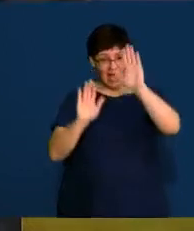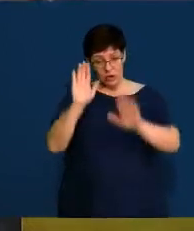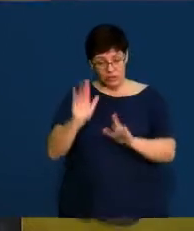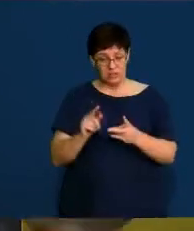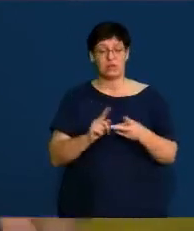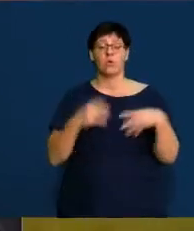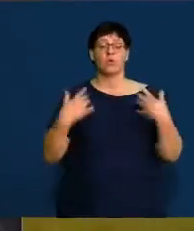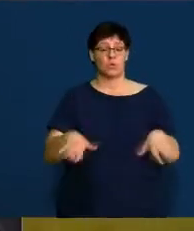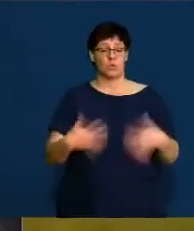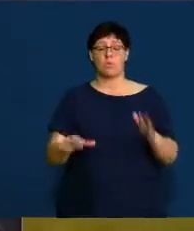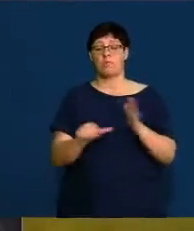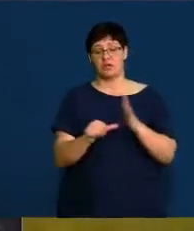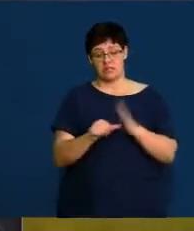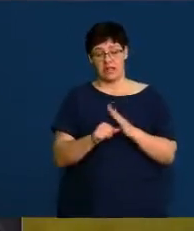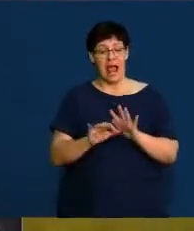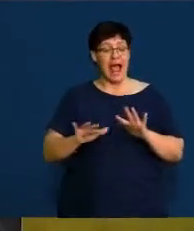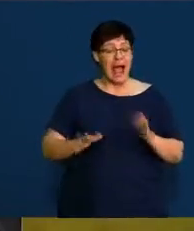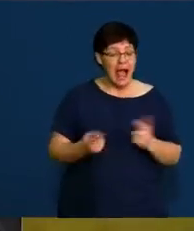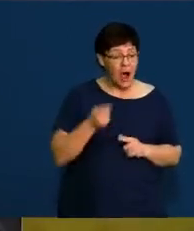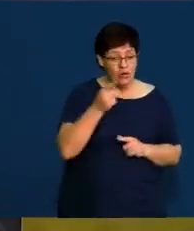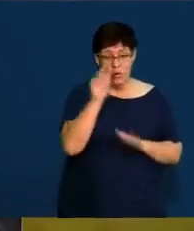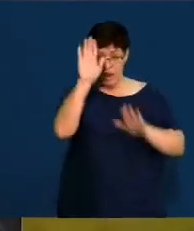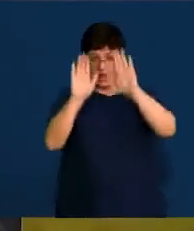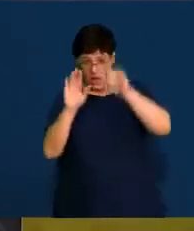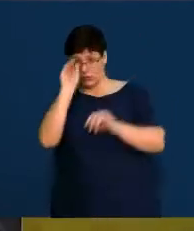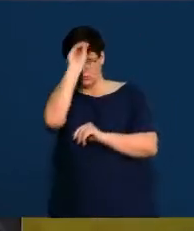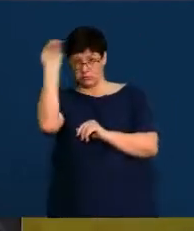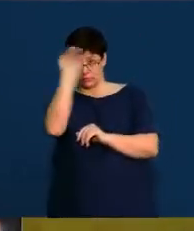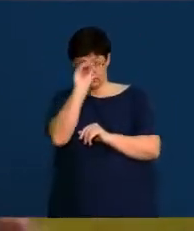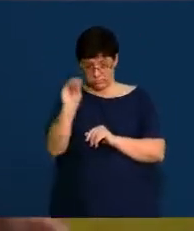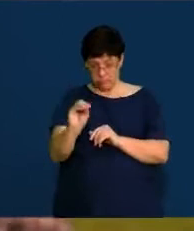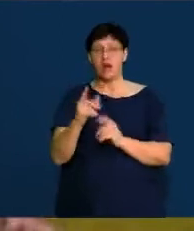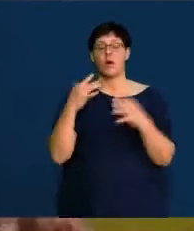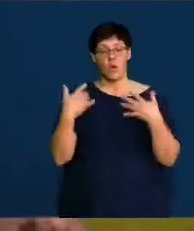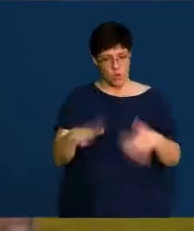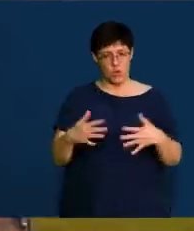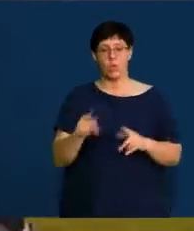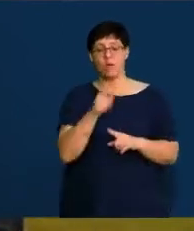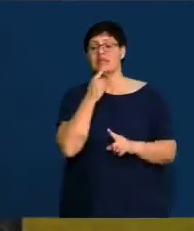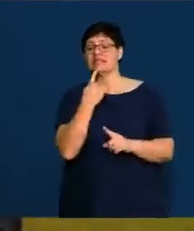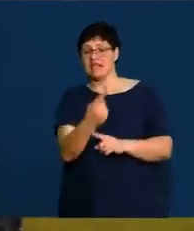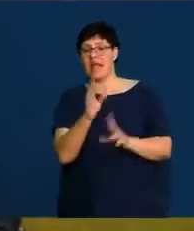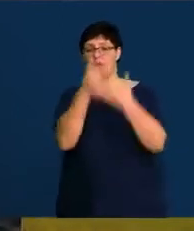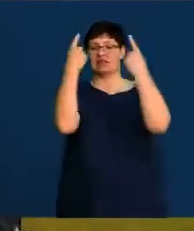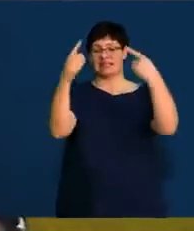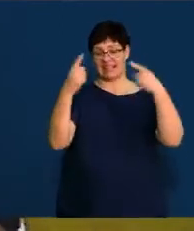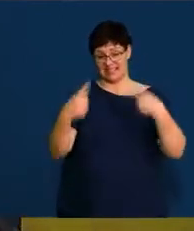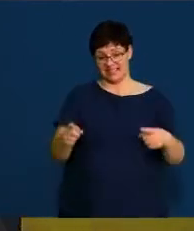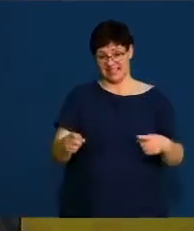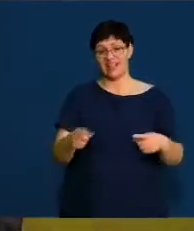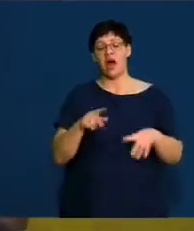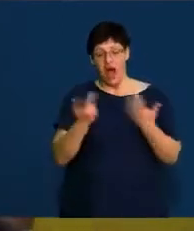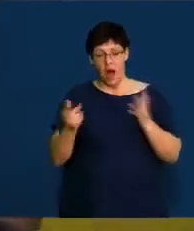layout, layout. The way in which you lay out your calculations is going to determine how successful you are